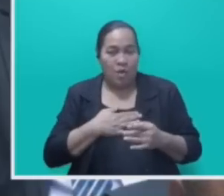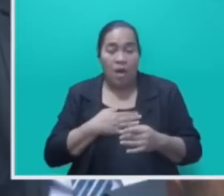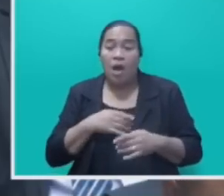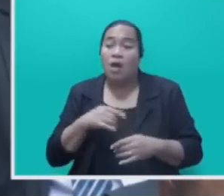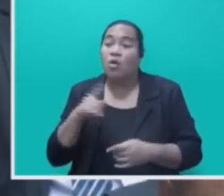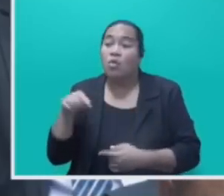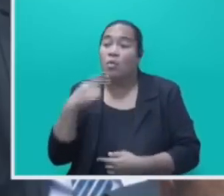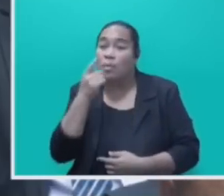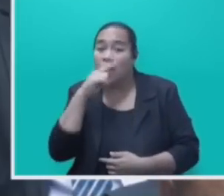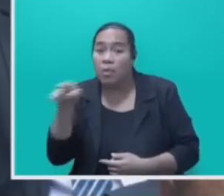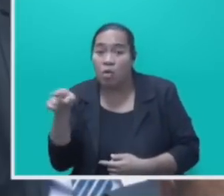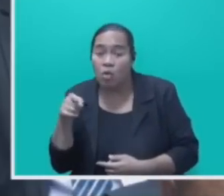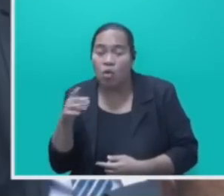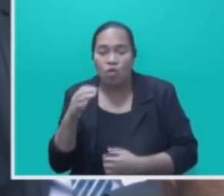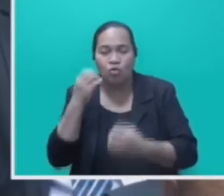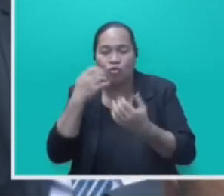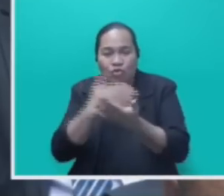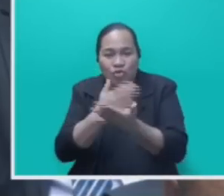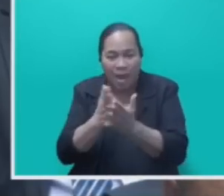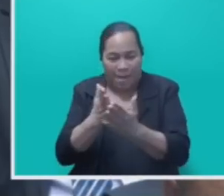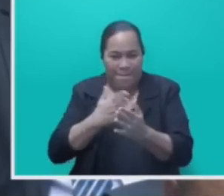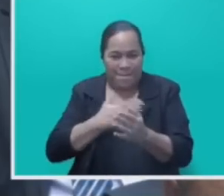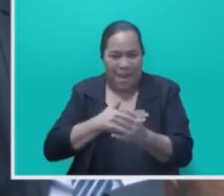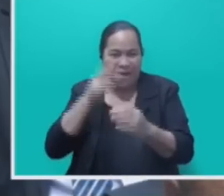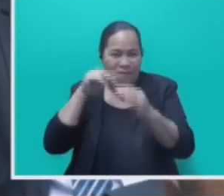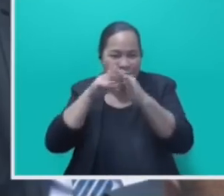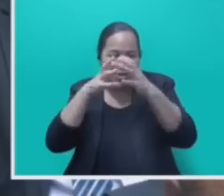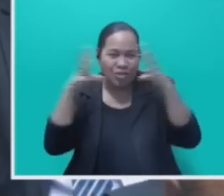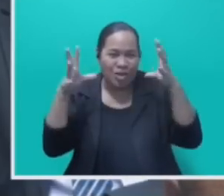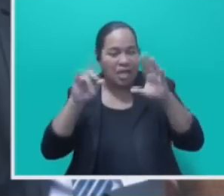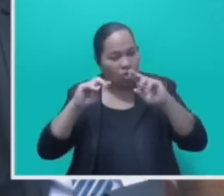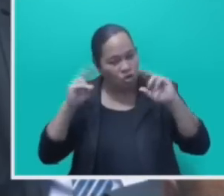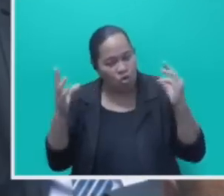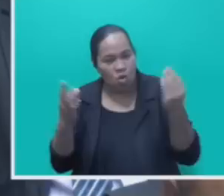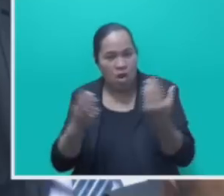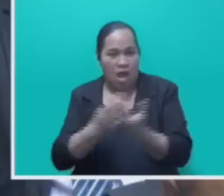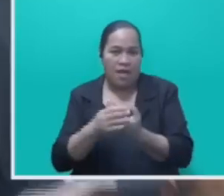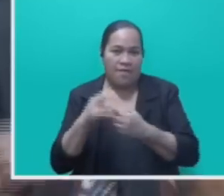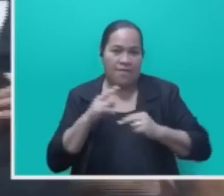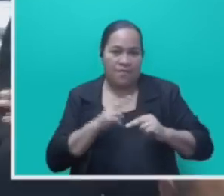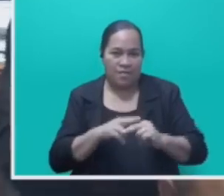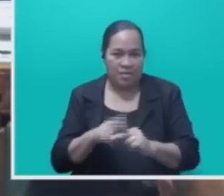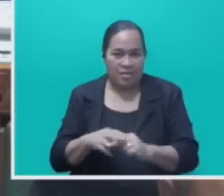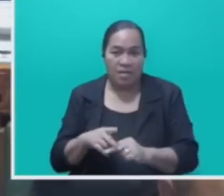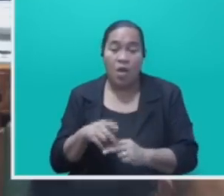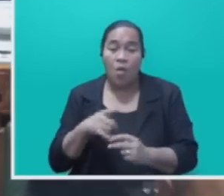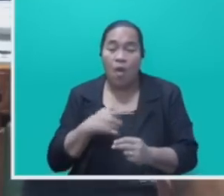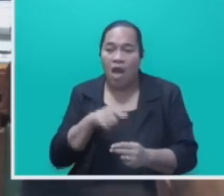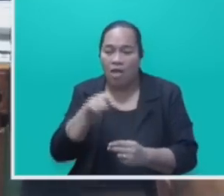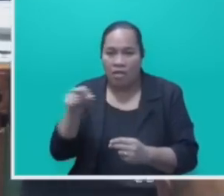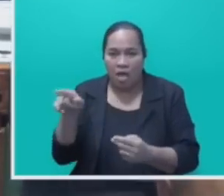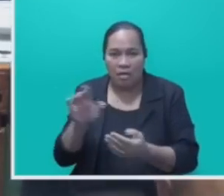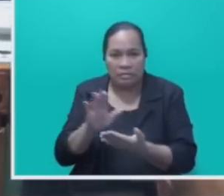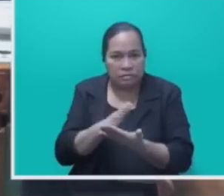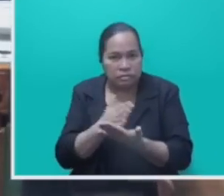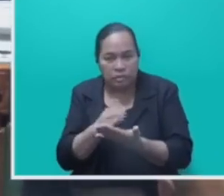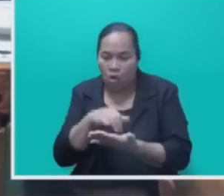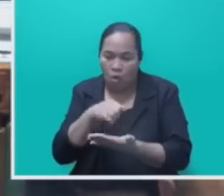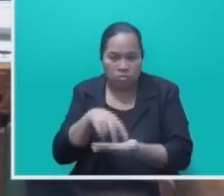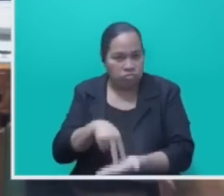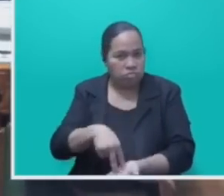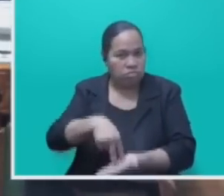patriots who shared my vision of a united Fiji. It was through the unwavering and unassailable support of the